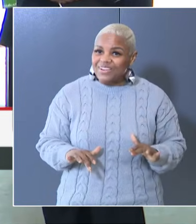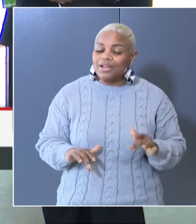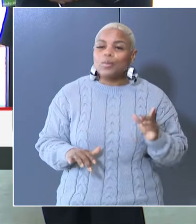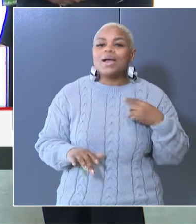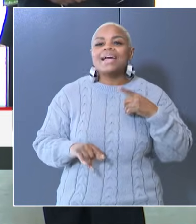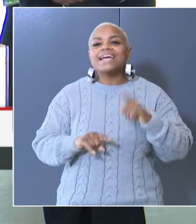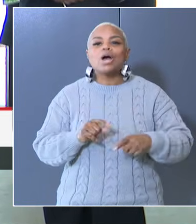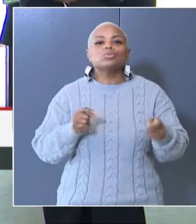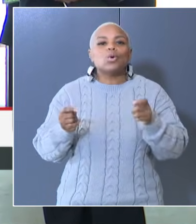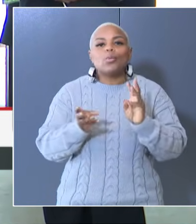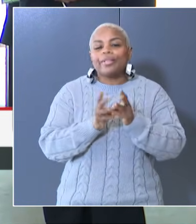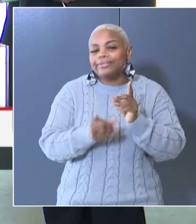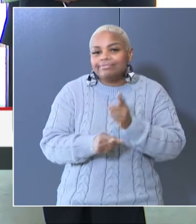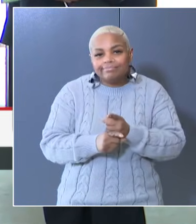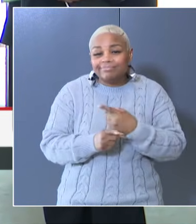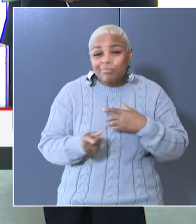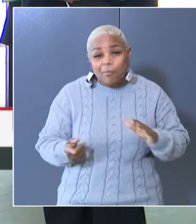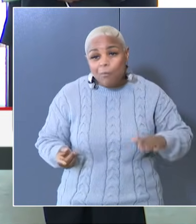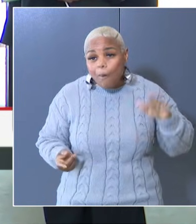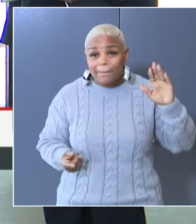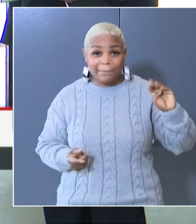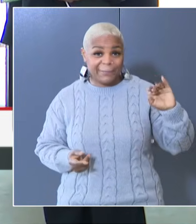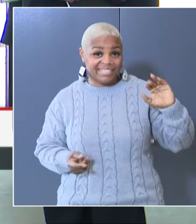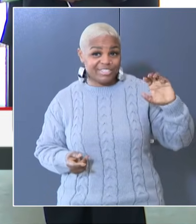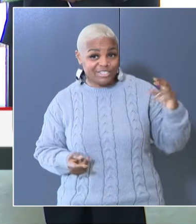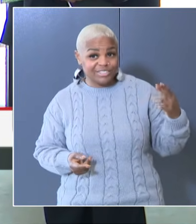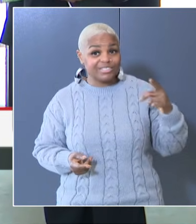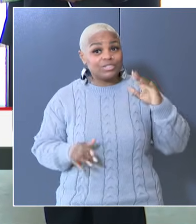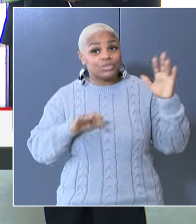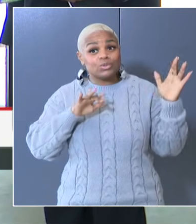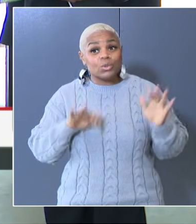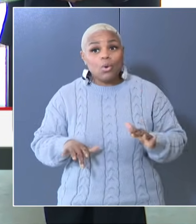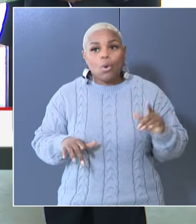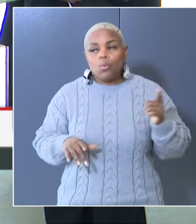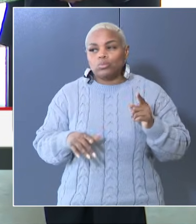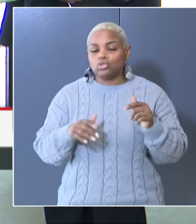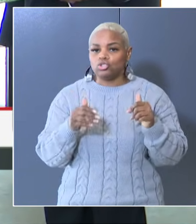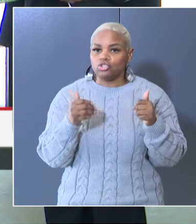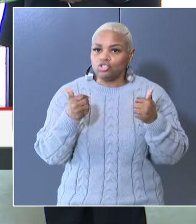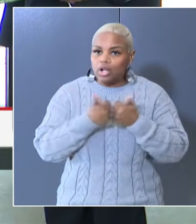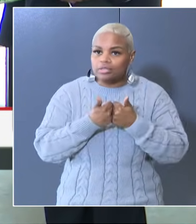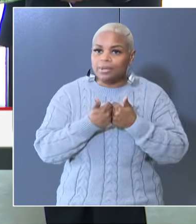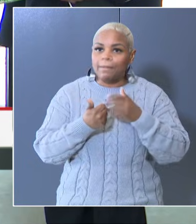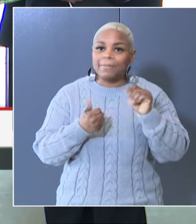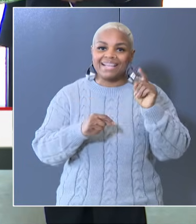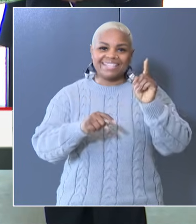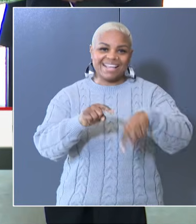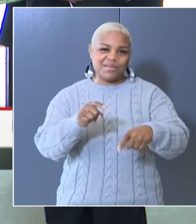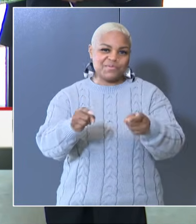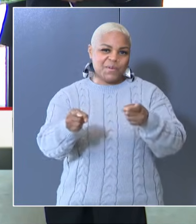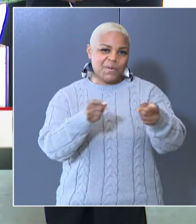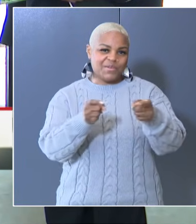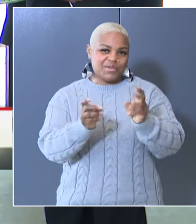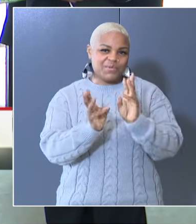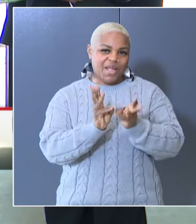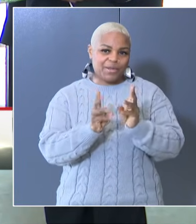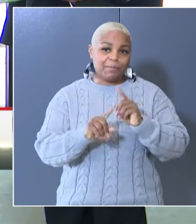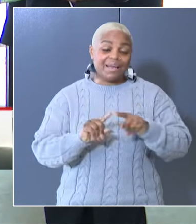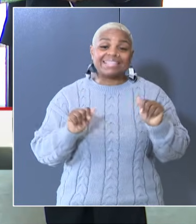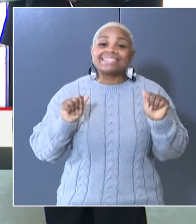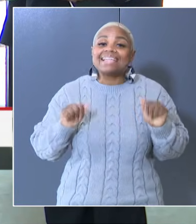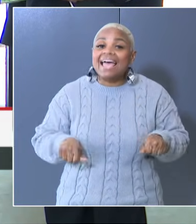and navigating the snow has been a trial, but I love to be out there. We can't do anything about the weather, but we can do something about the